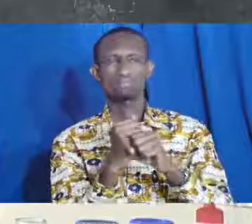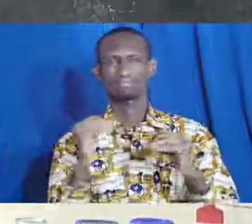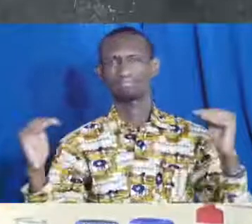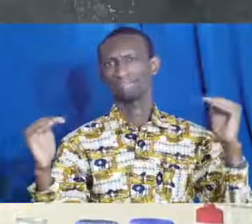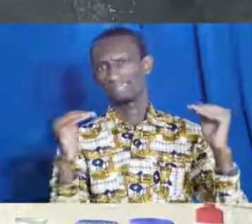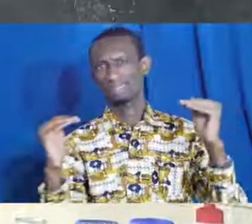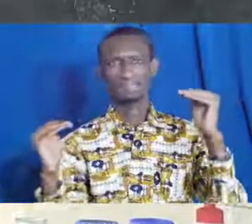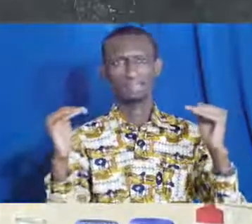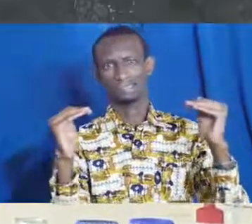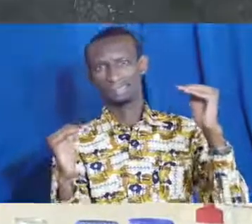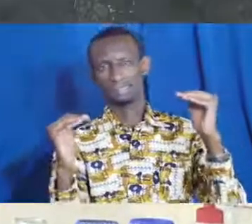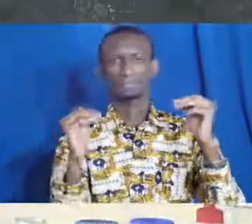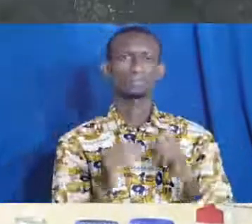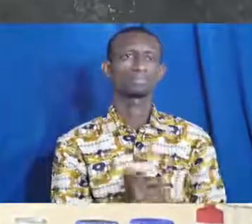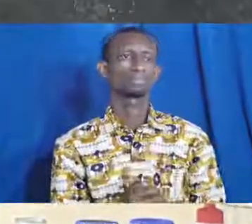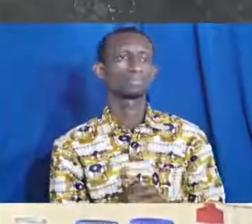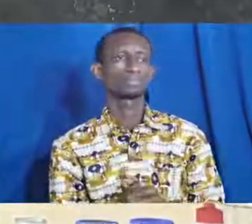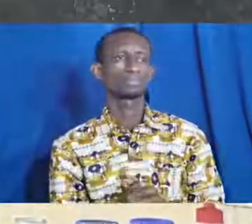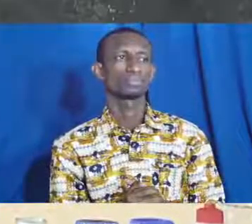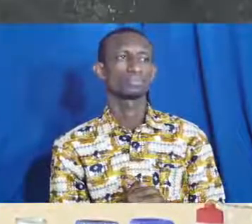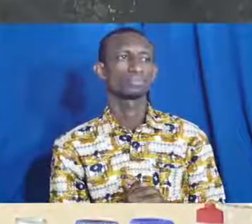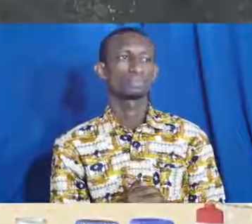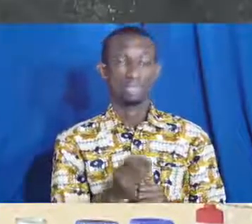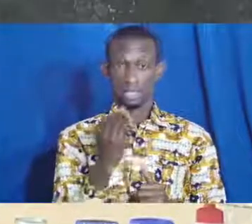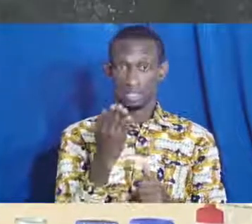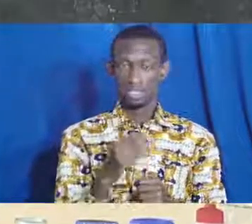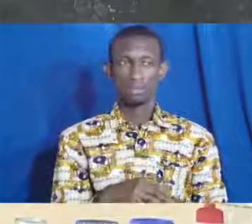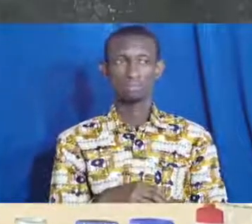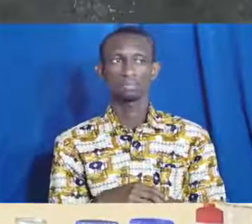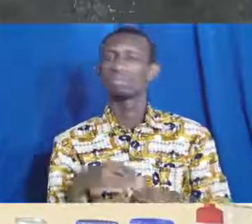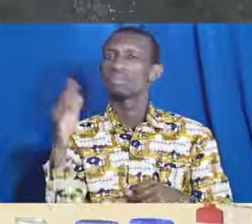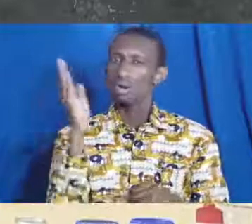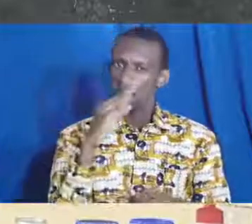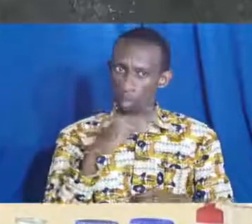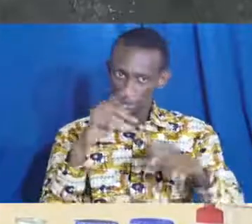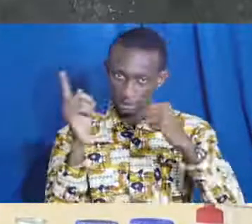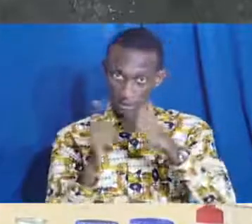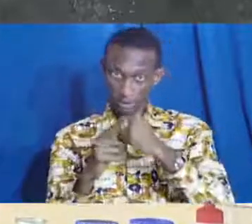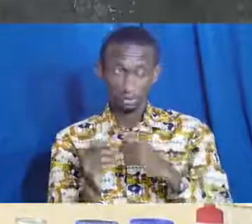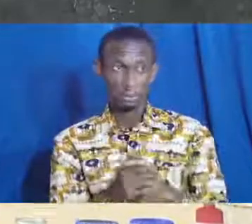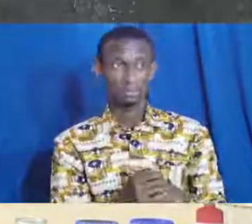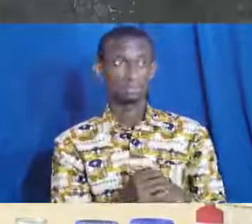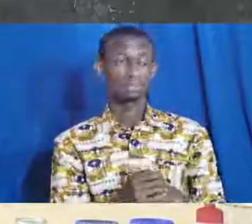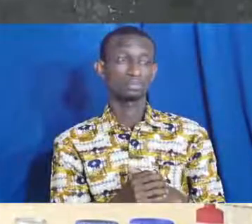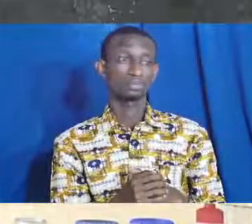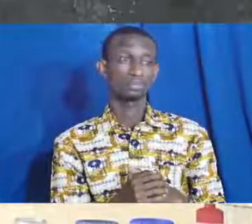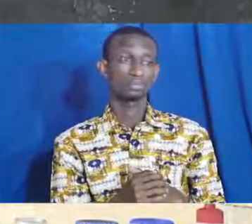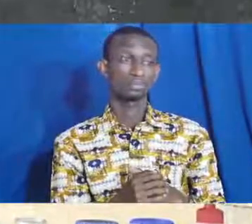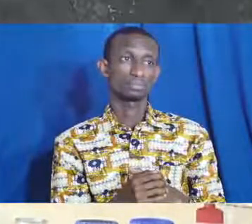is balanced. So this is carbon is 6. And then we